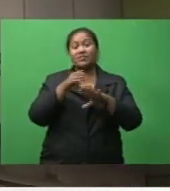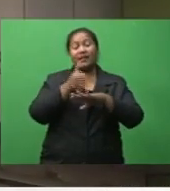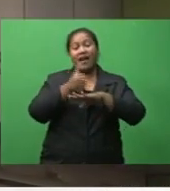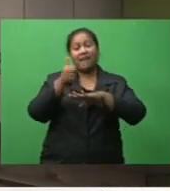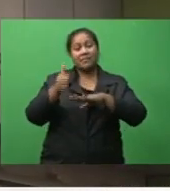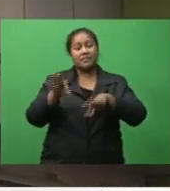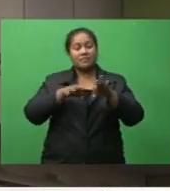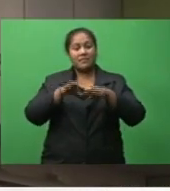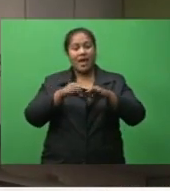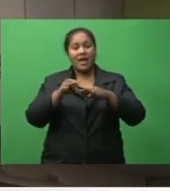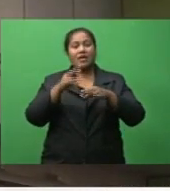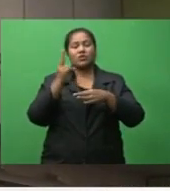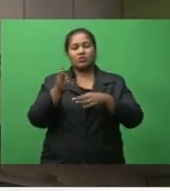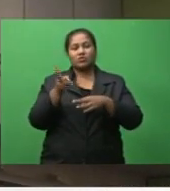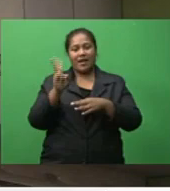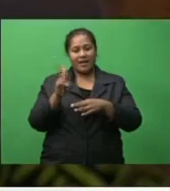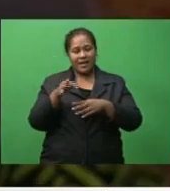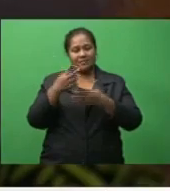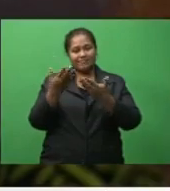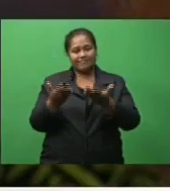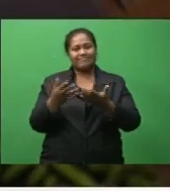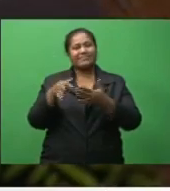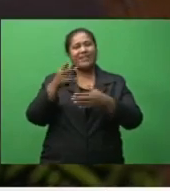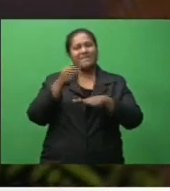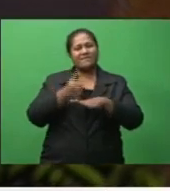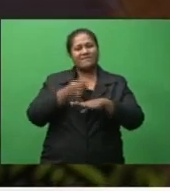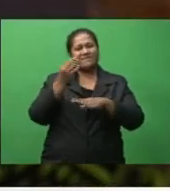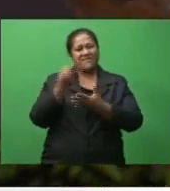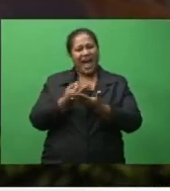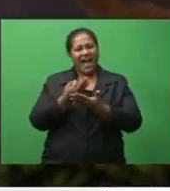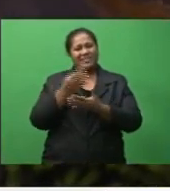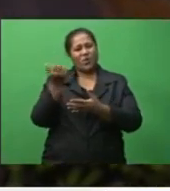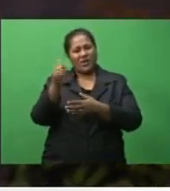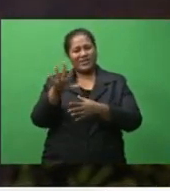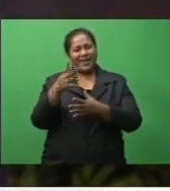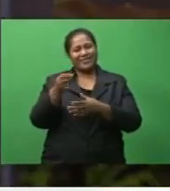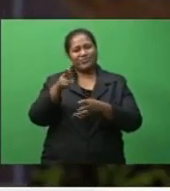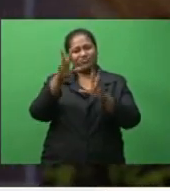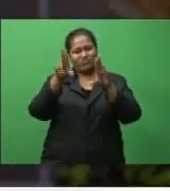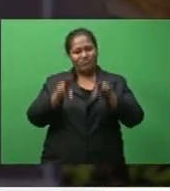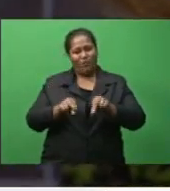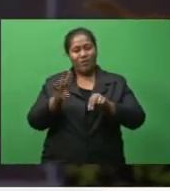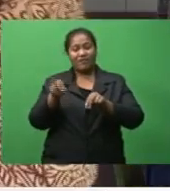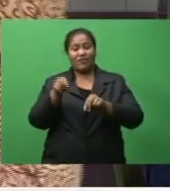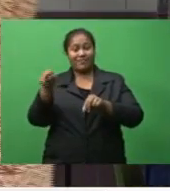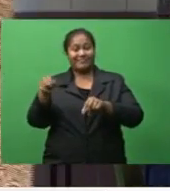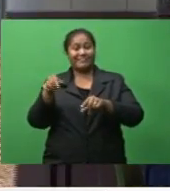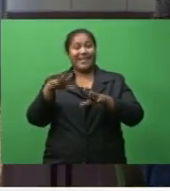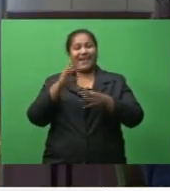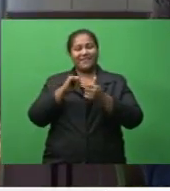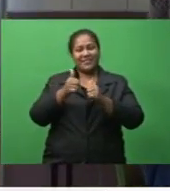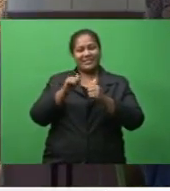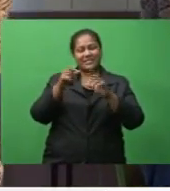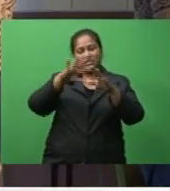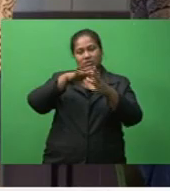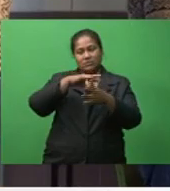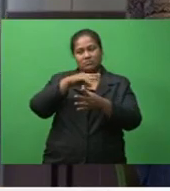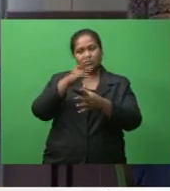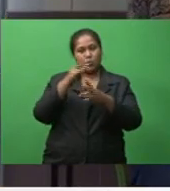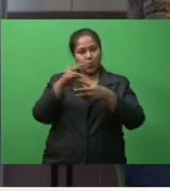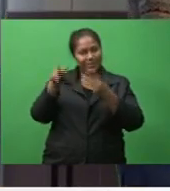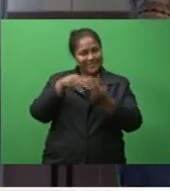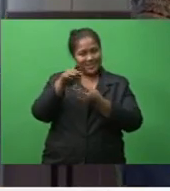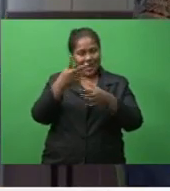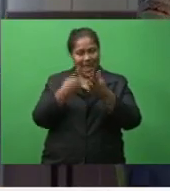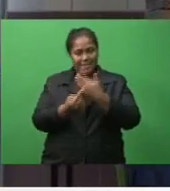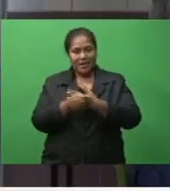plan to replenish the funds already withdrawn by 180,000 FNPF members after TC Winston, Aya Syed Kayum